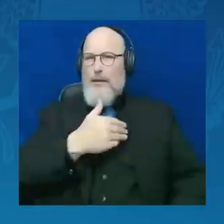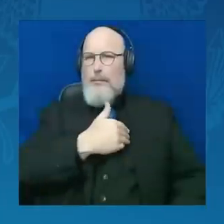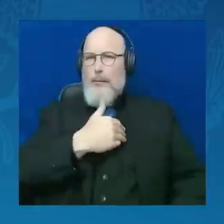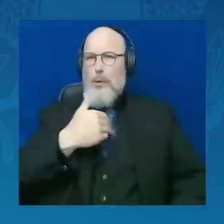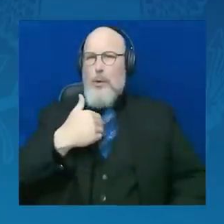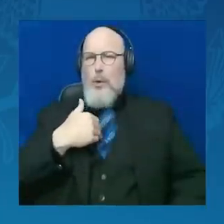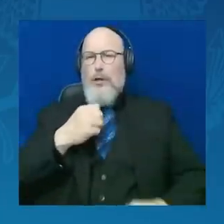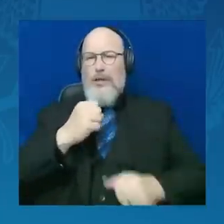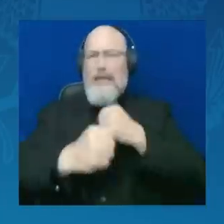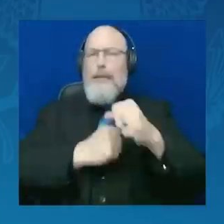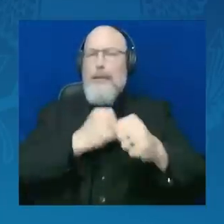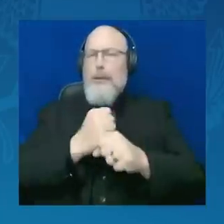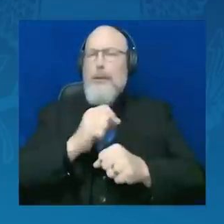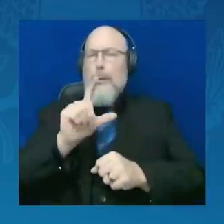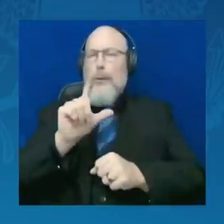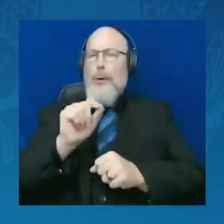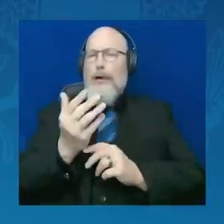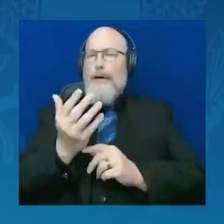2015.